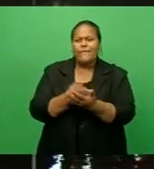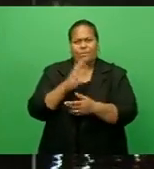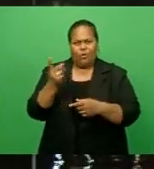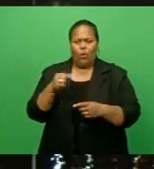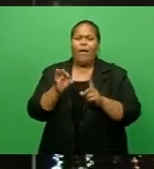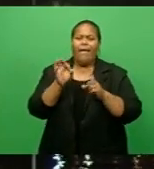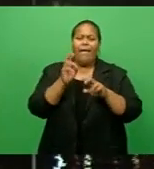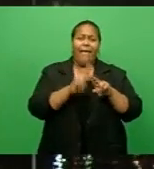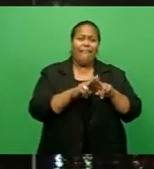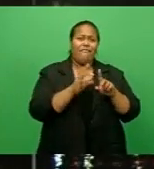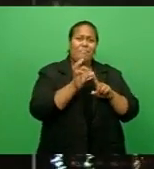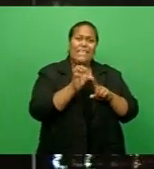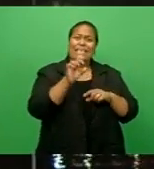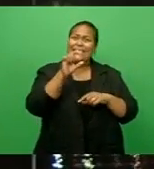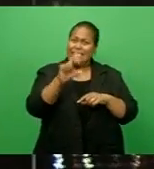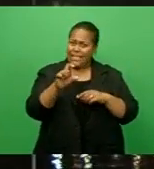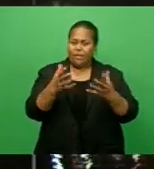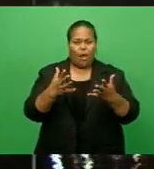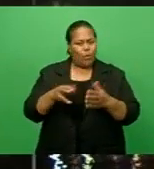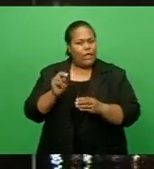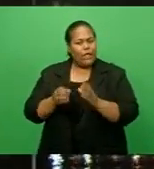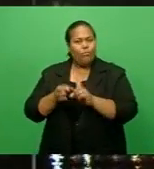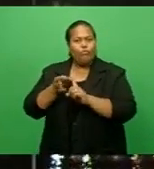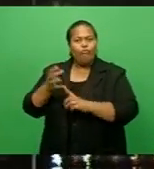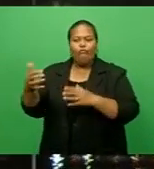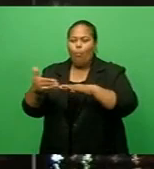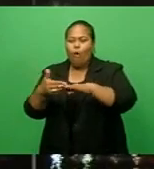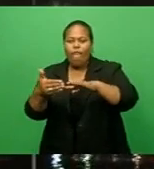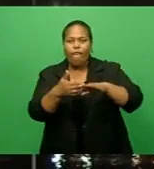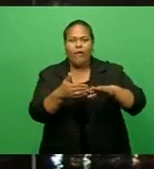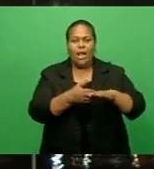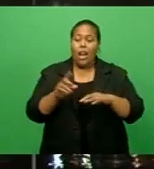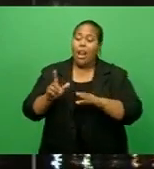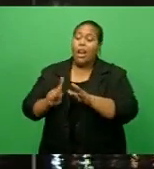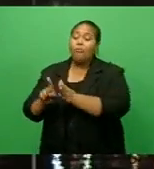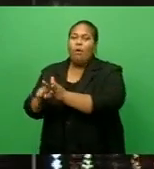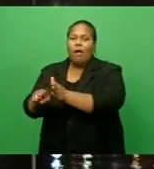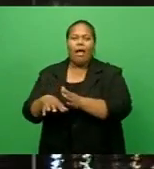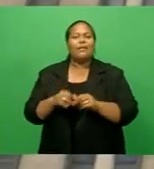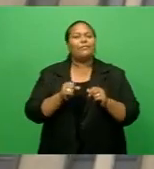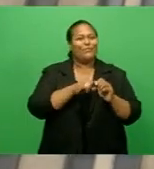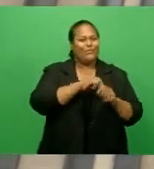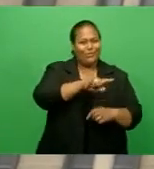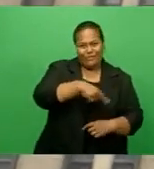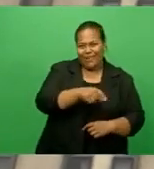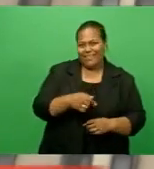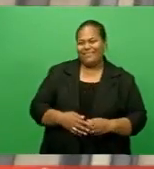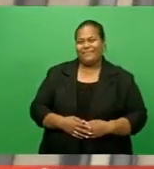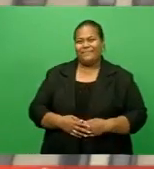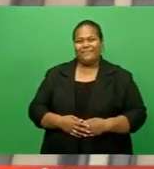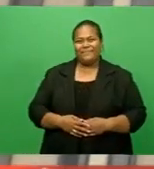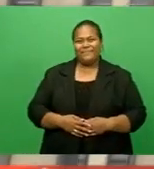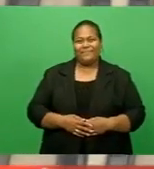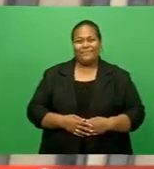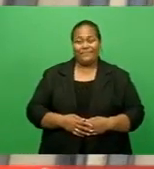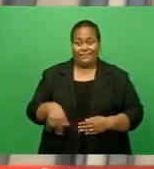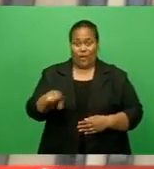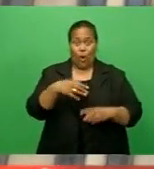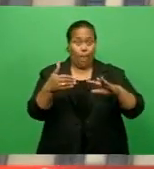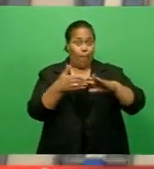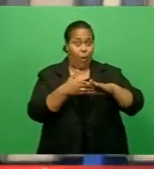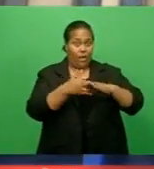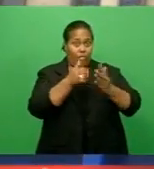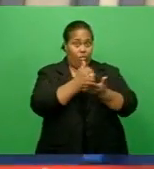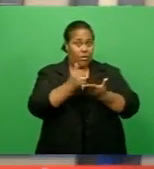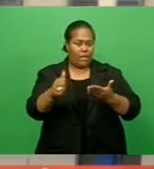its infrastructure at both the Suva and Lautoka ports. Koroi Tandolala reports. The FPCL continues to emphasize